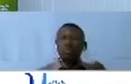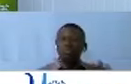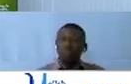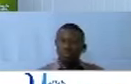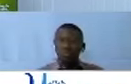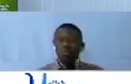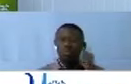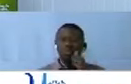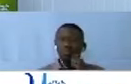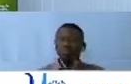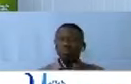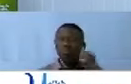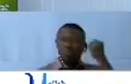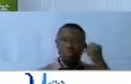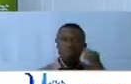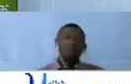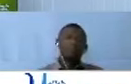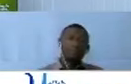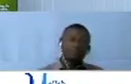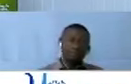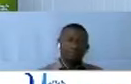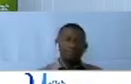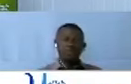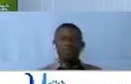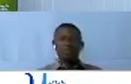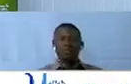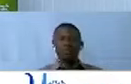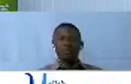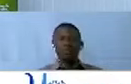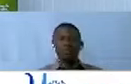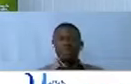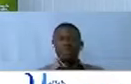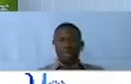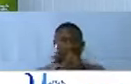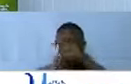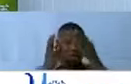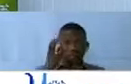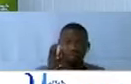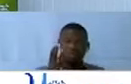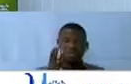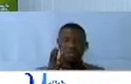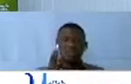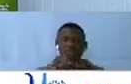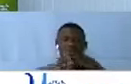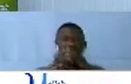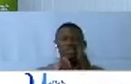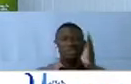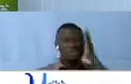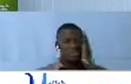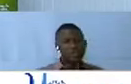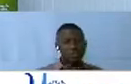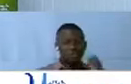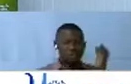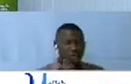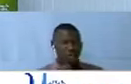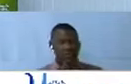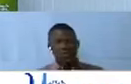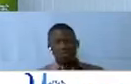And how are those categorized? Are they categorized as serious crimes or major crimes? For